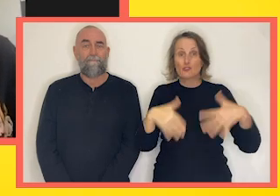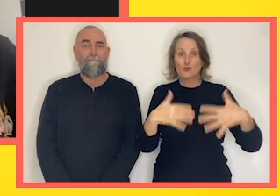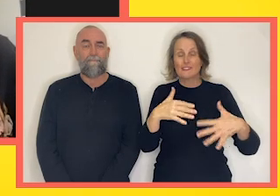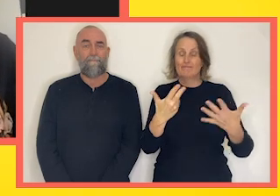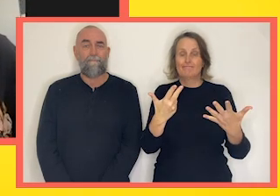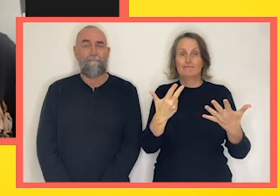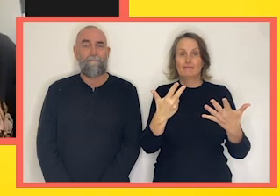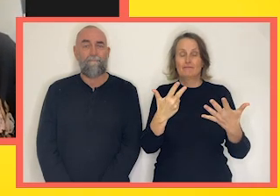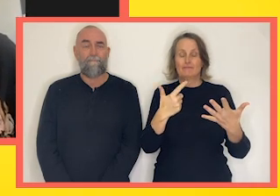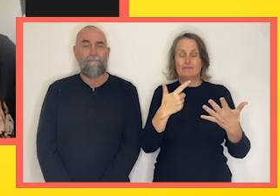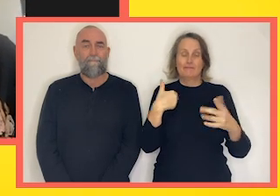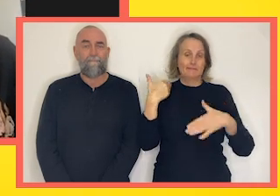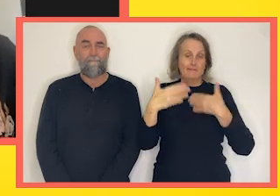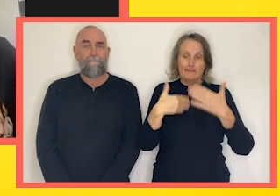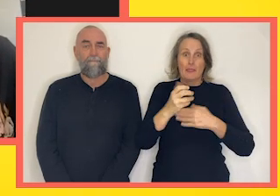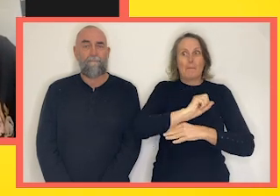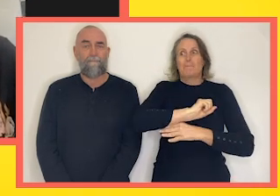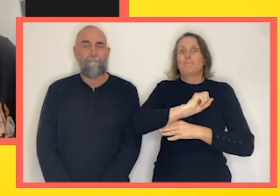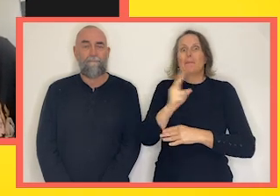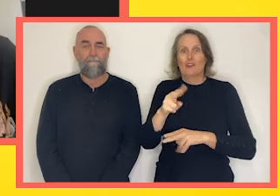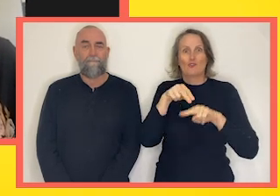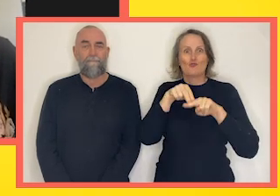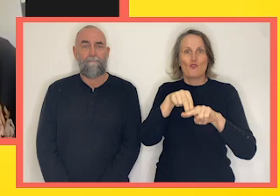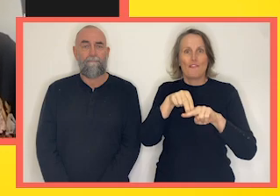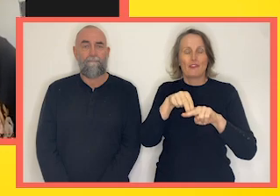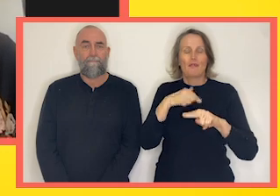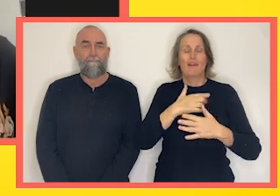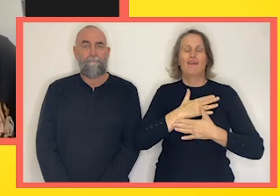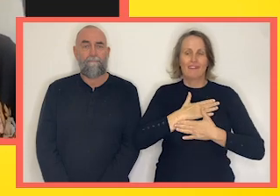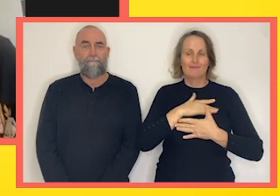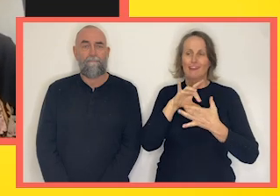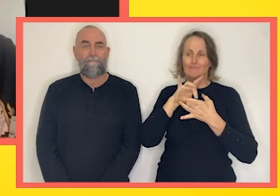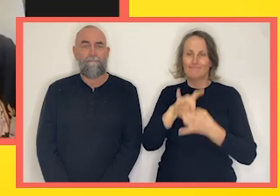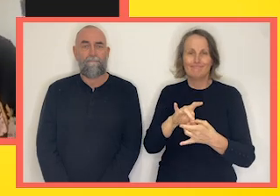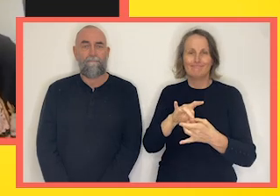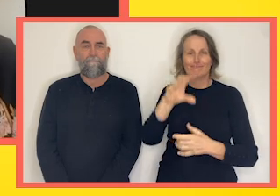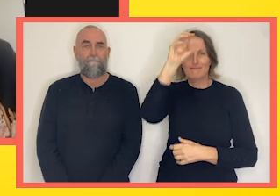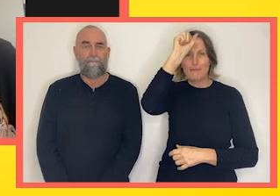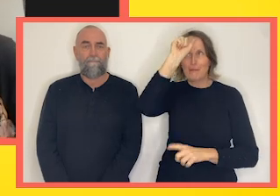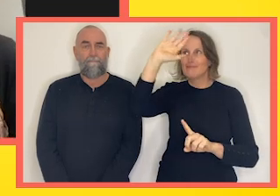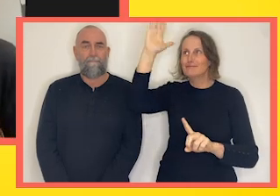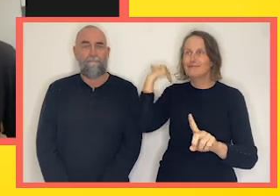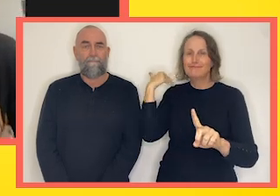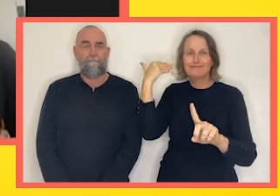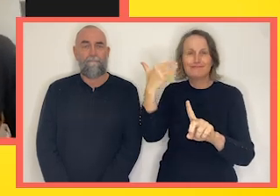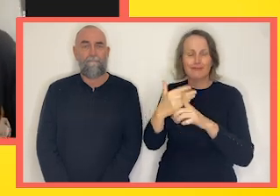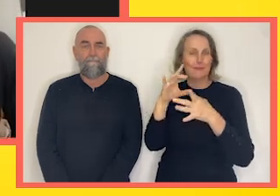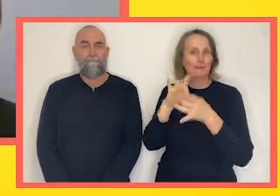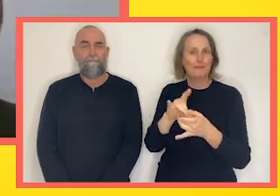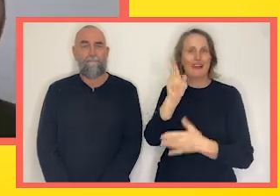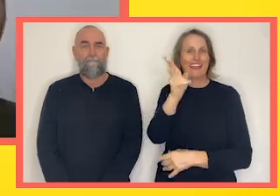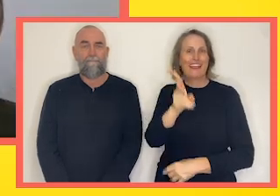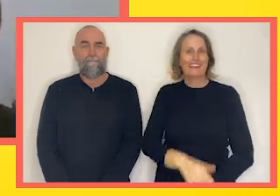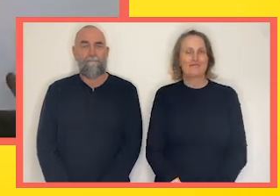definitely given me a lot of, kind of connecting me with my older life, I guess.